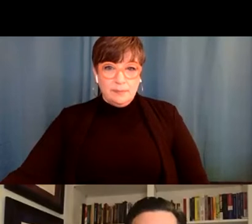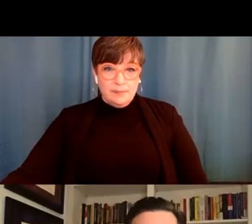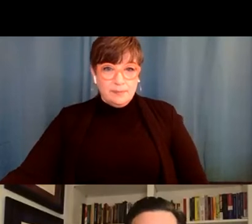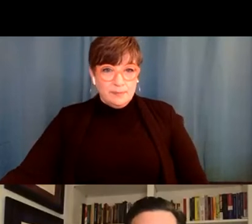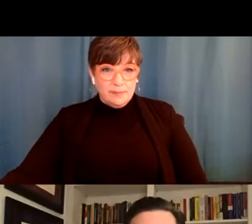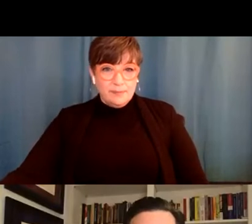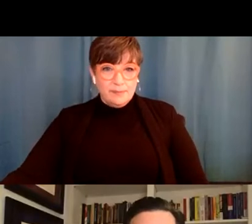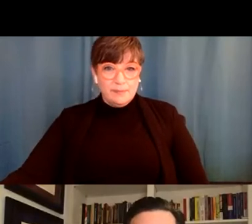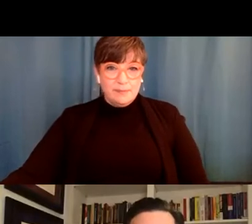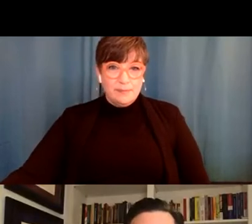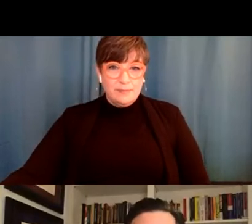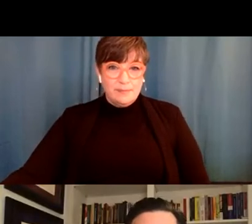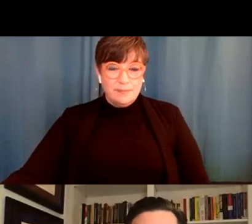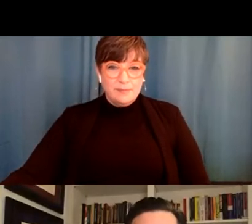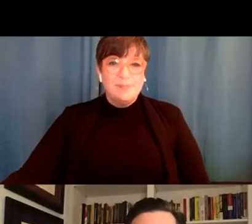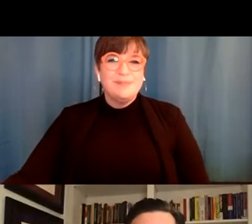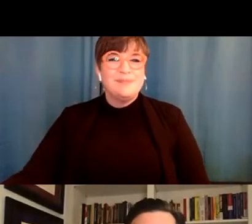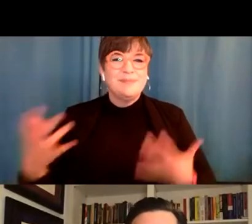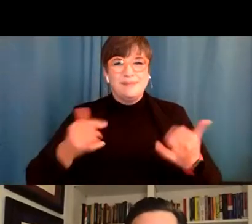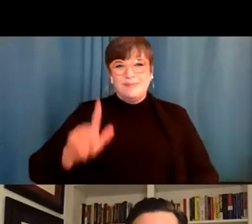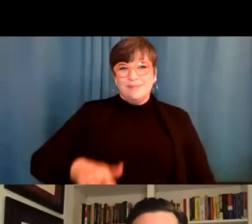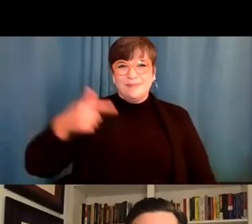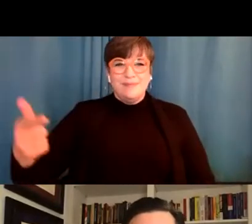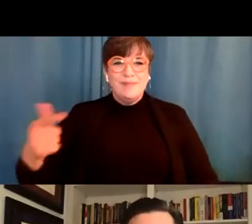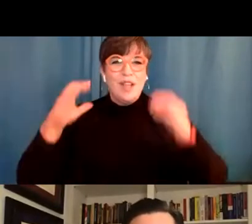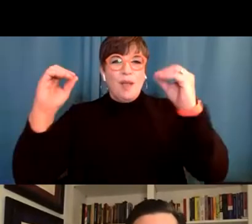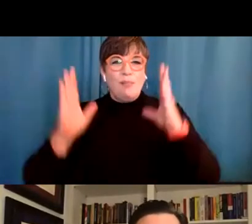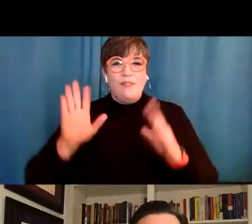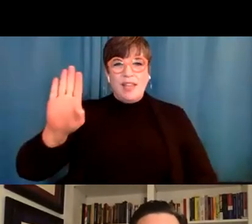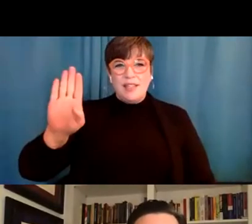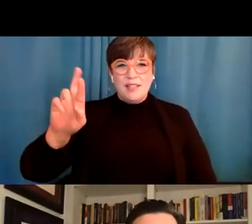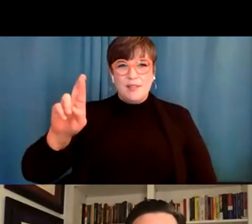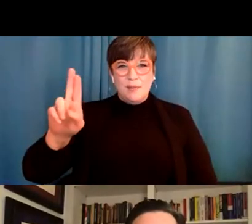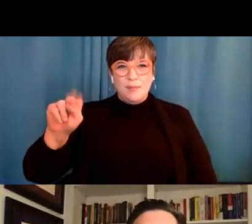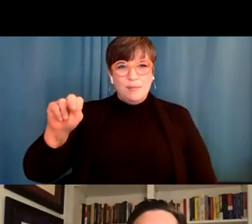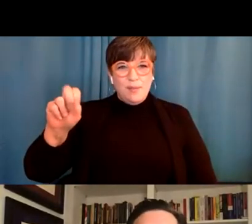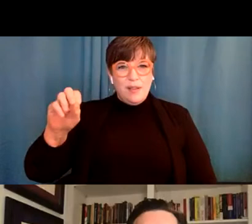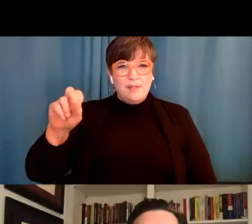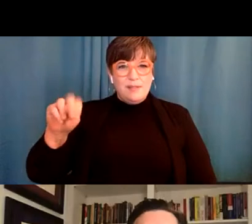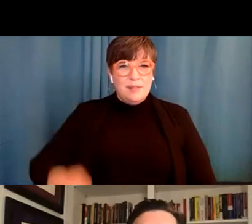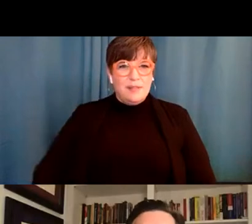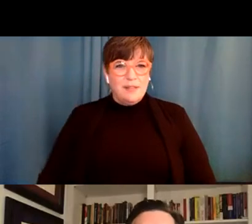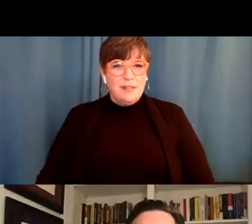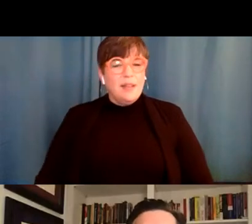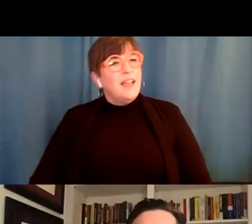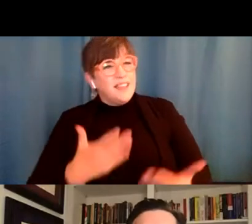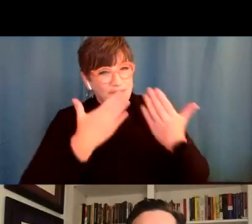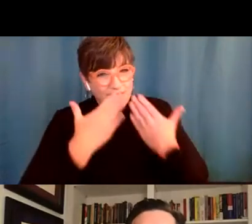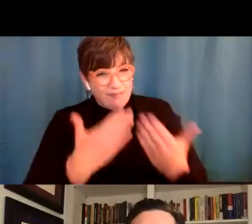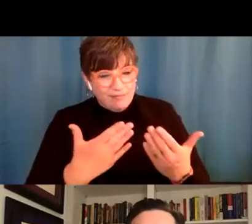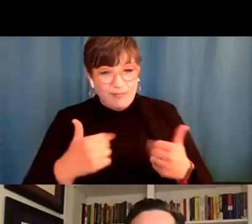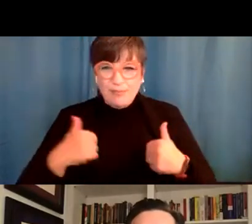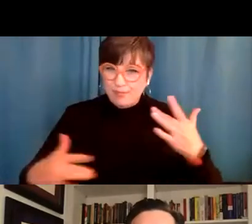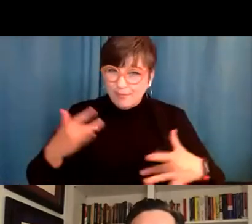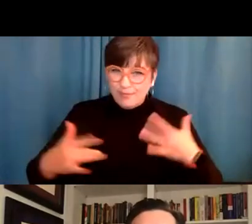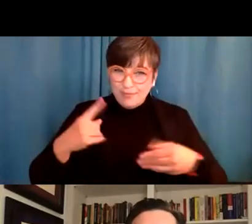And we'll pass it over to Professor Brunson. Thank you very much. I too am very excited about contributing to